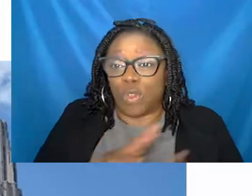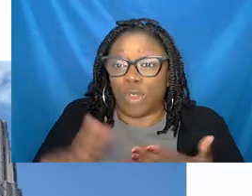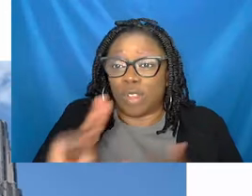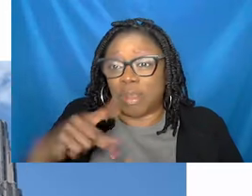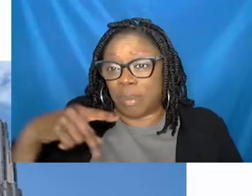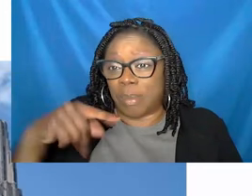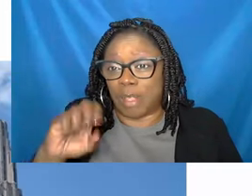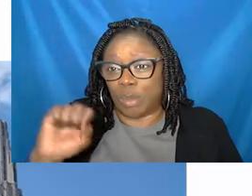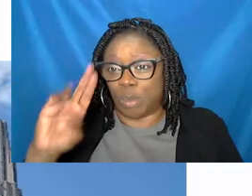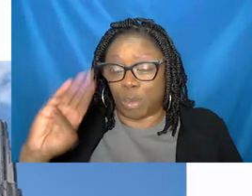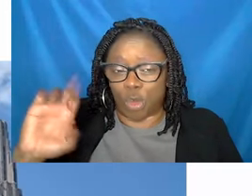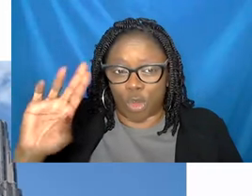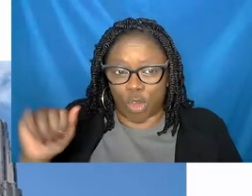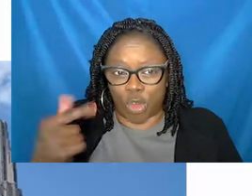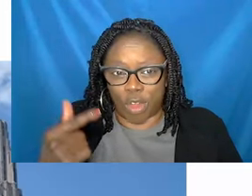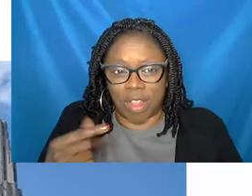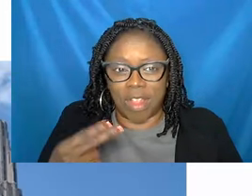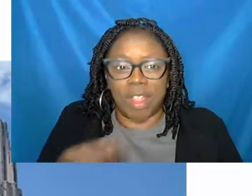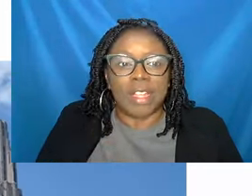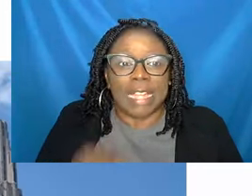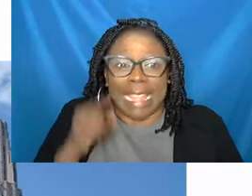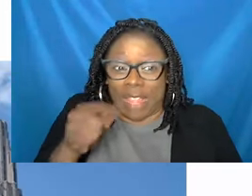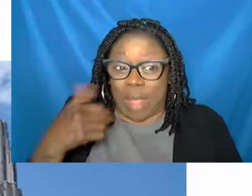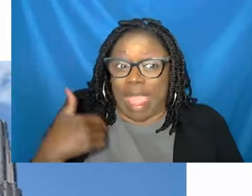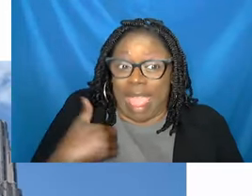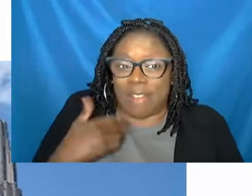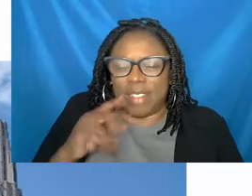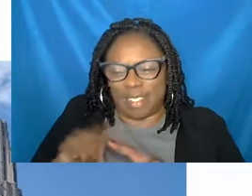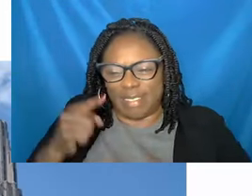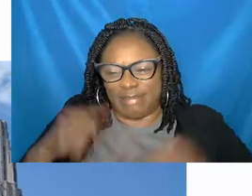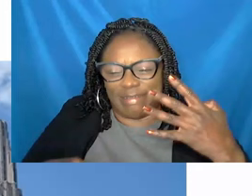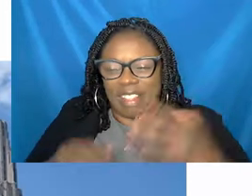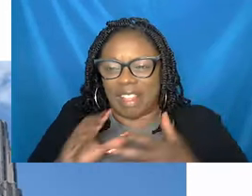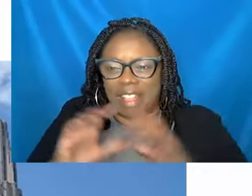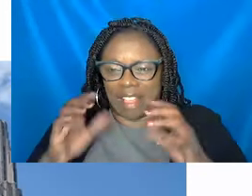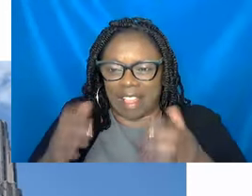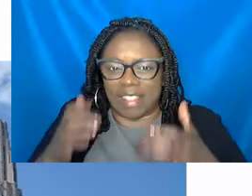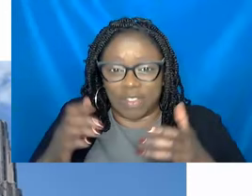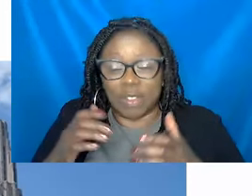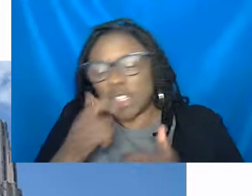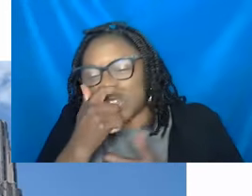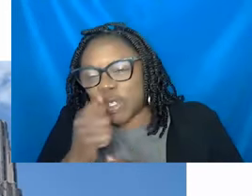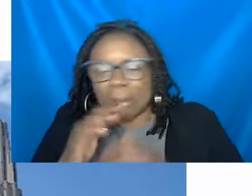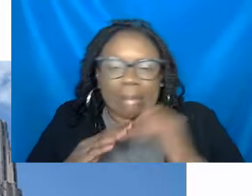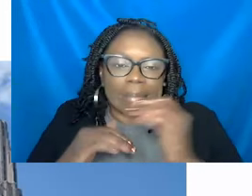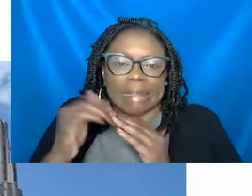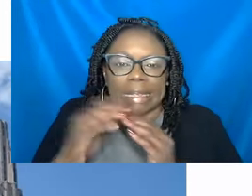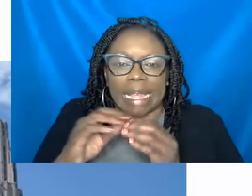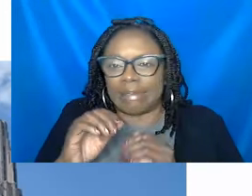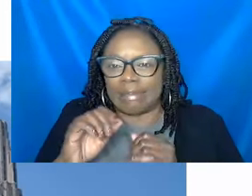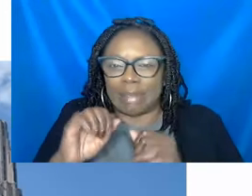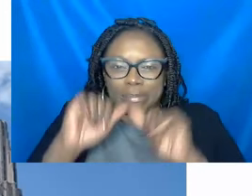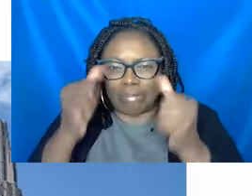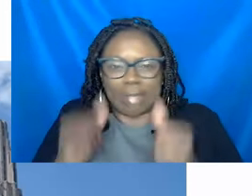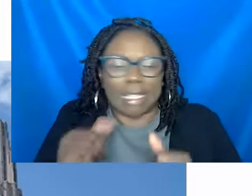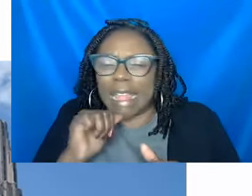And this is where we had classes. And I just kind of, those of you that are interested in buildings and architects, this doesn't have like a